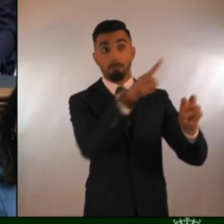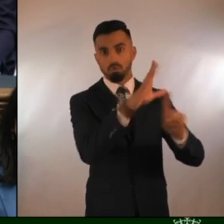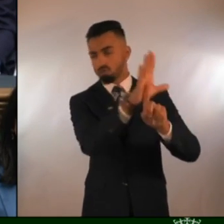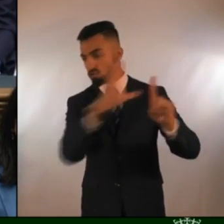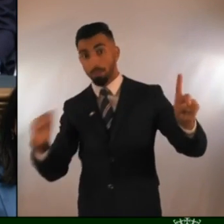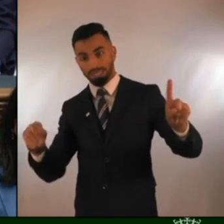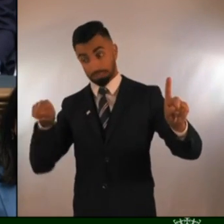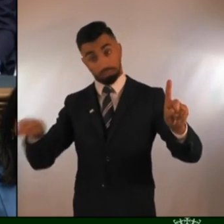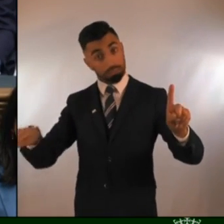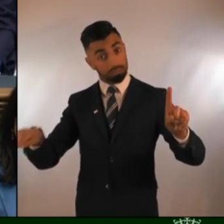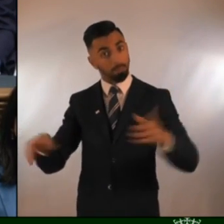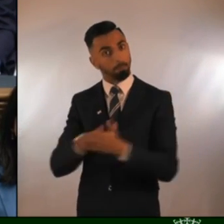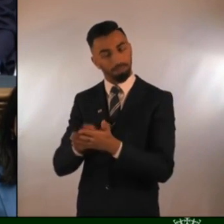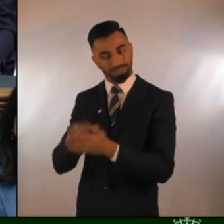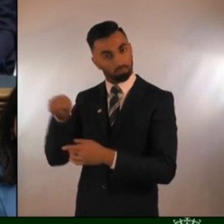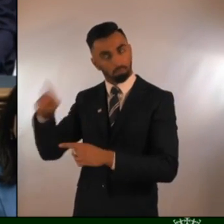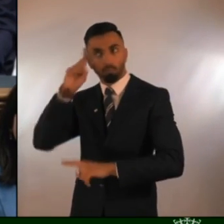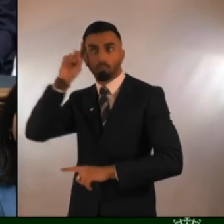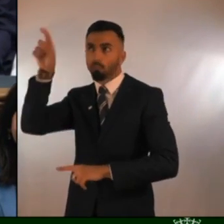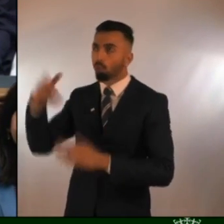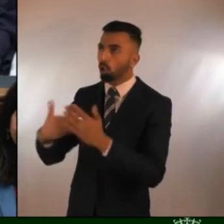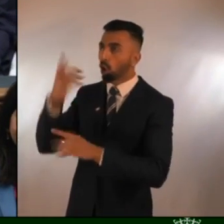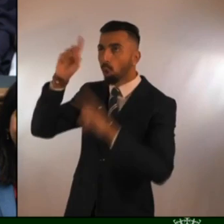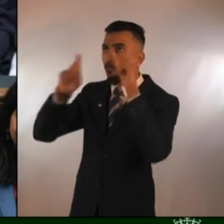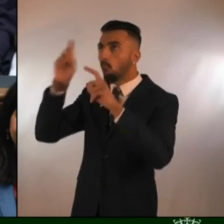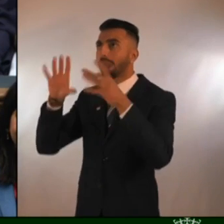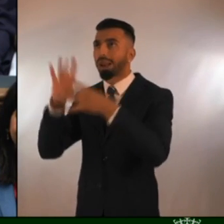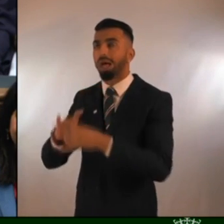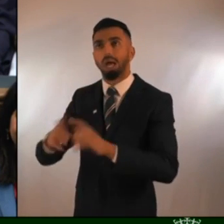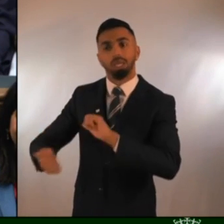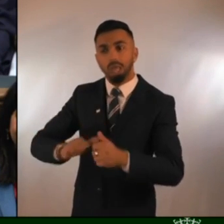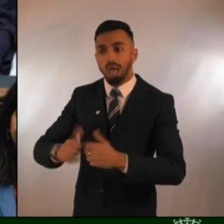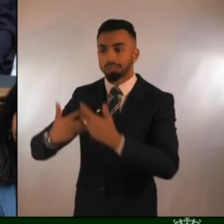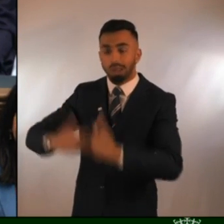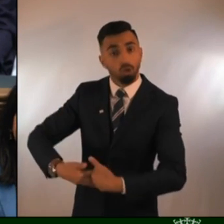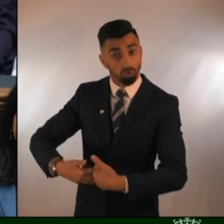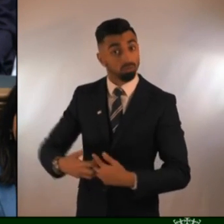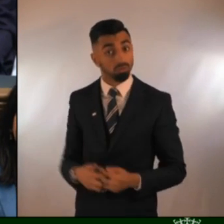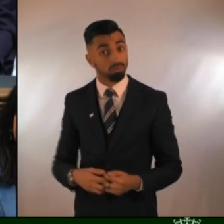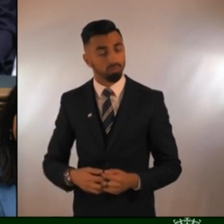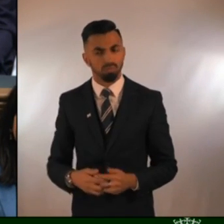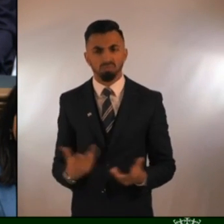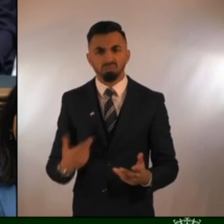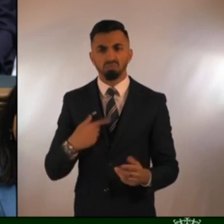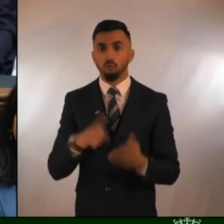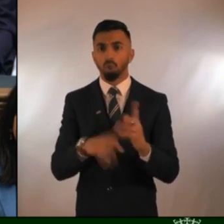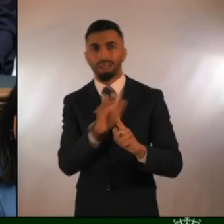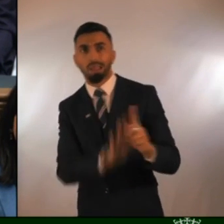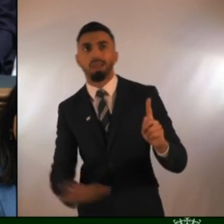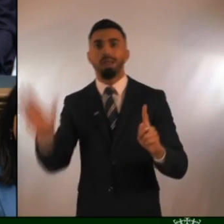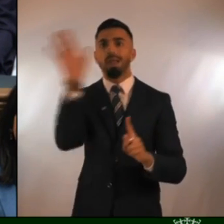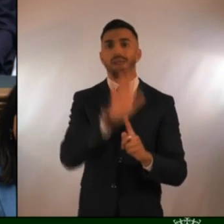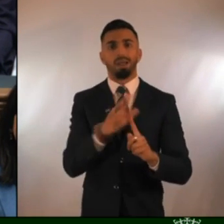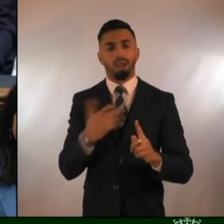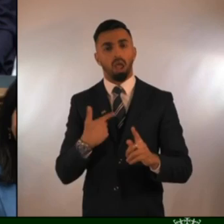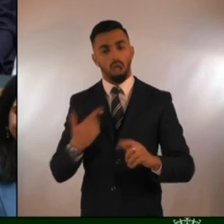changing where we fund science in this country. Today, half of R&D funding goes to London, the East and the South East of England. So